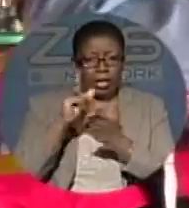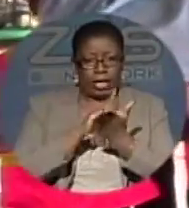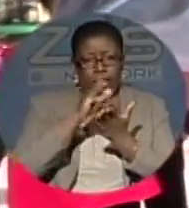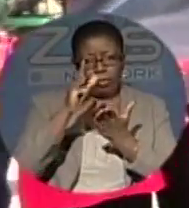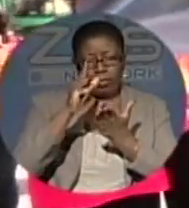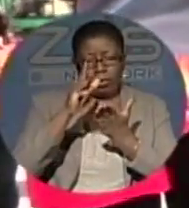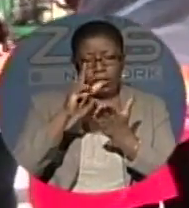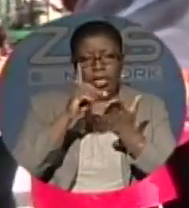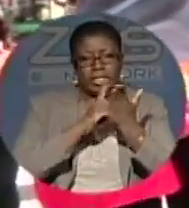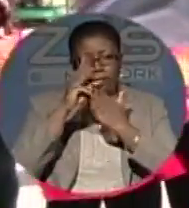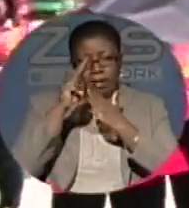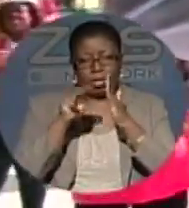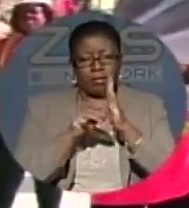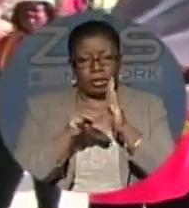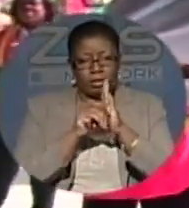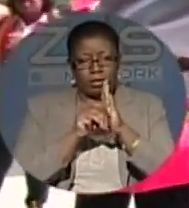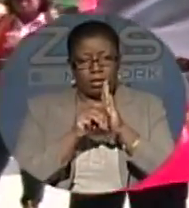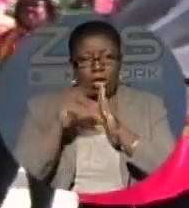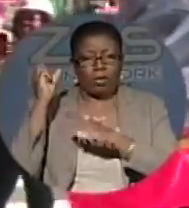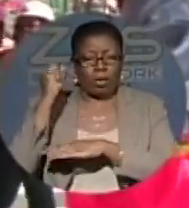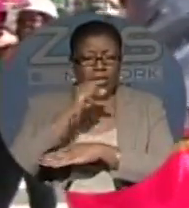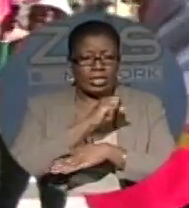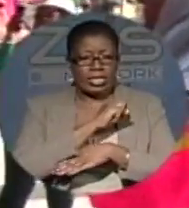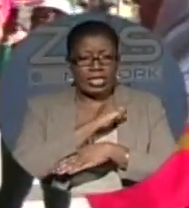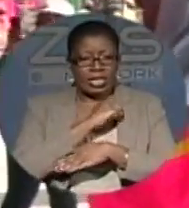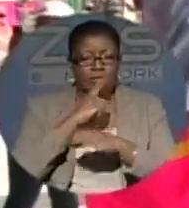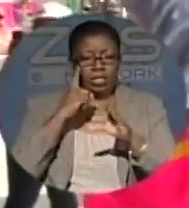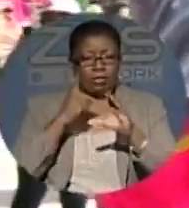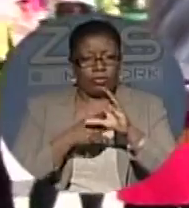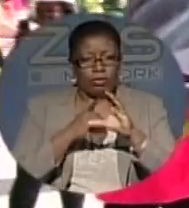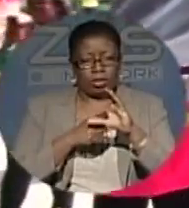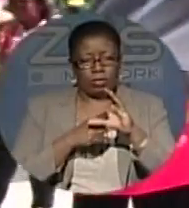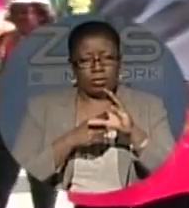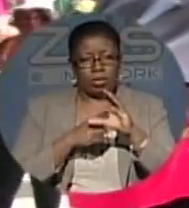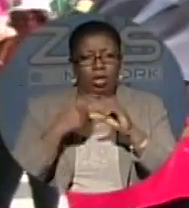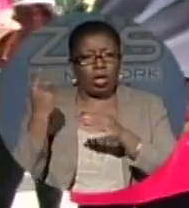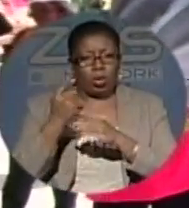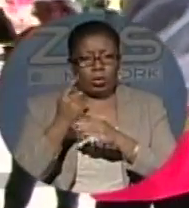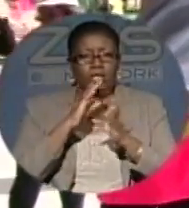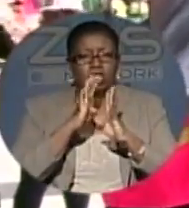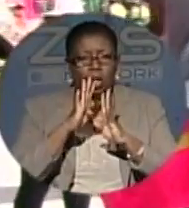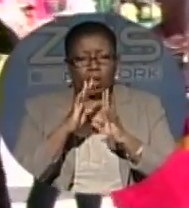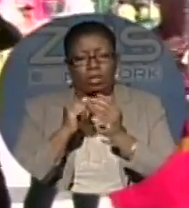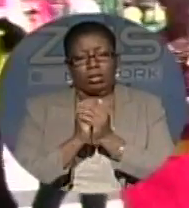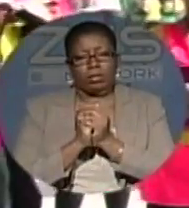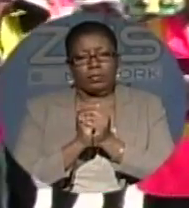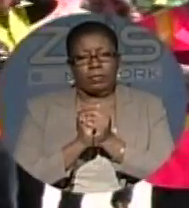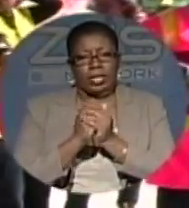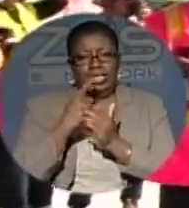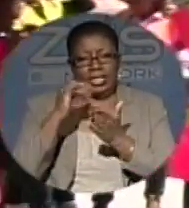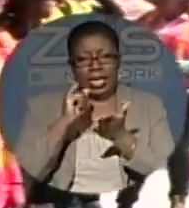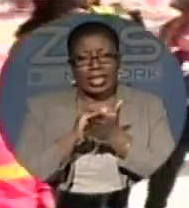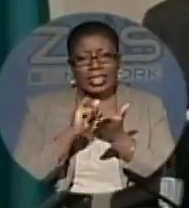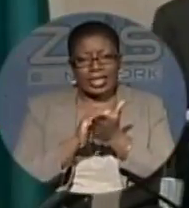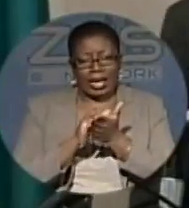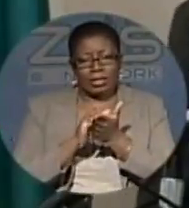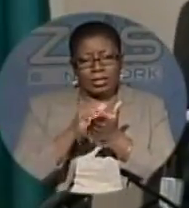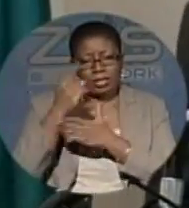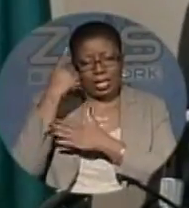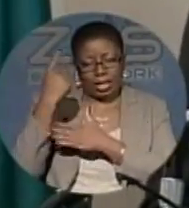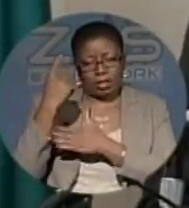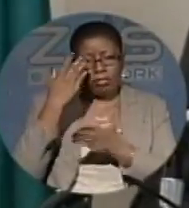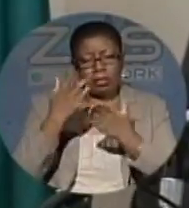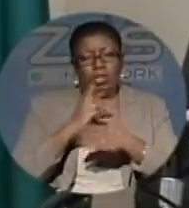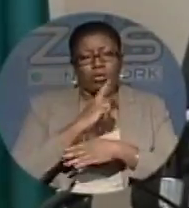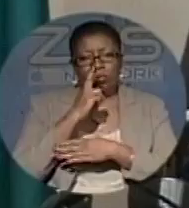Airport Development Company, Stuart Steeves, would only confirm talks, but hinted that the possibility was real. The board, a few